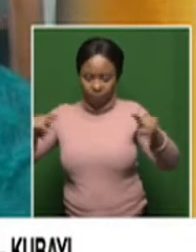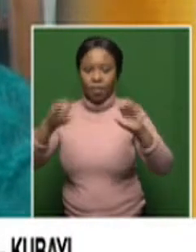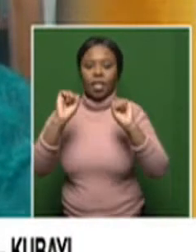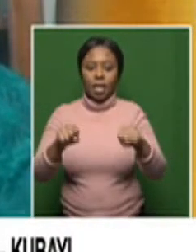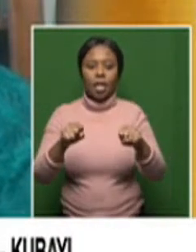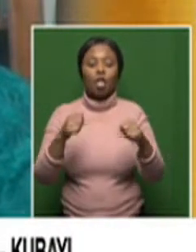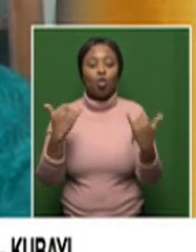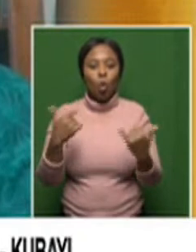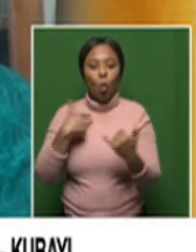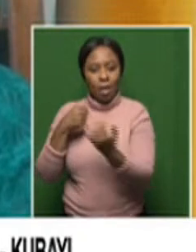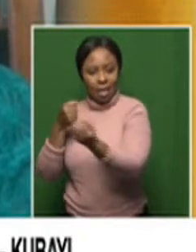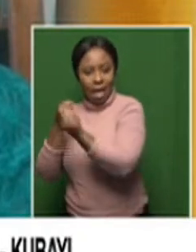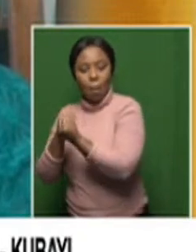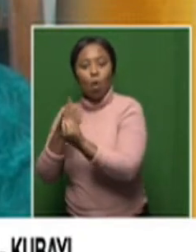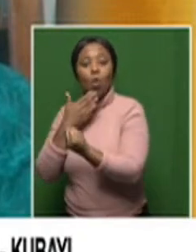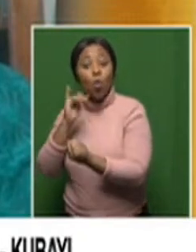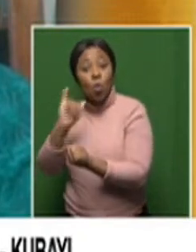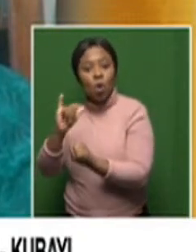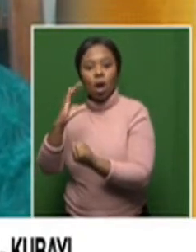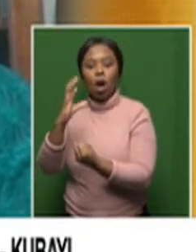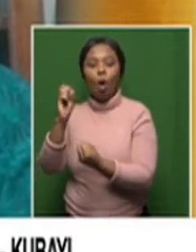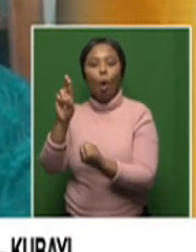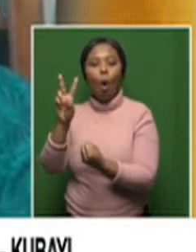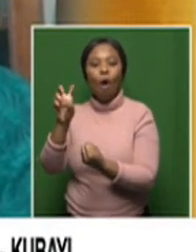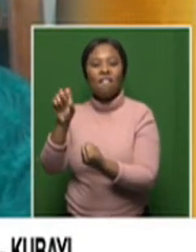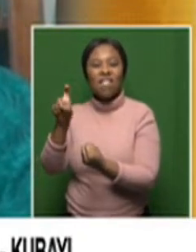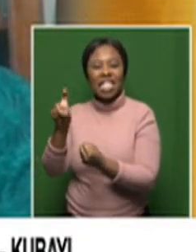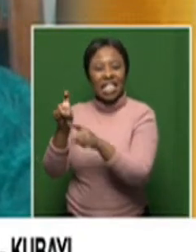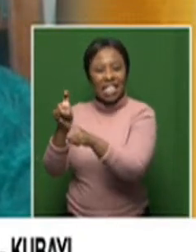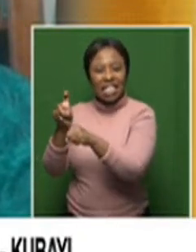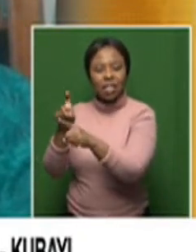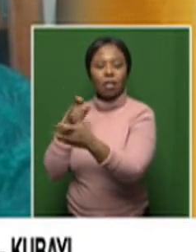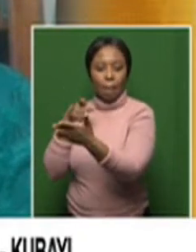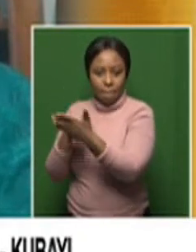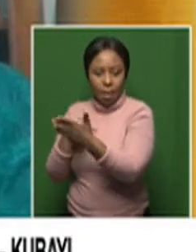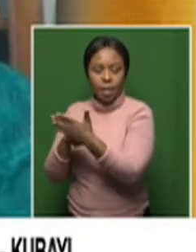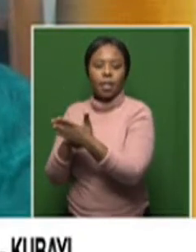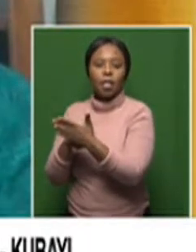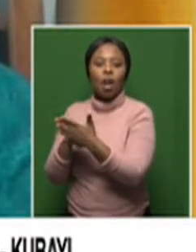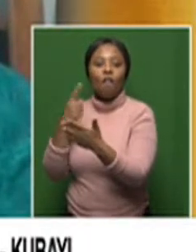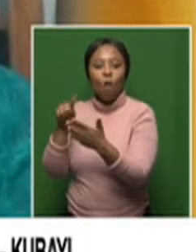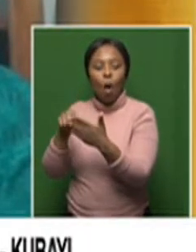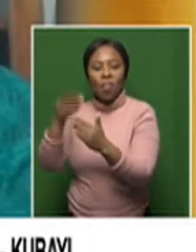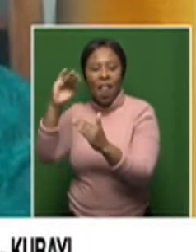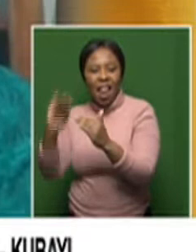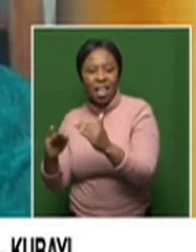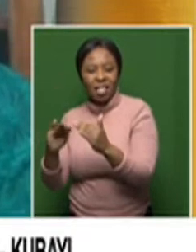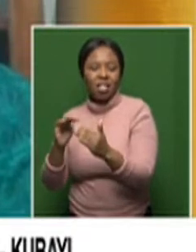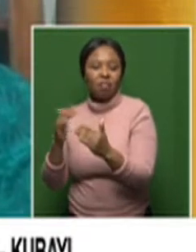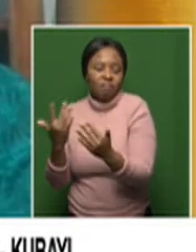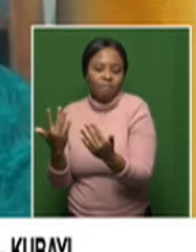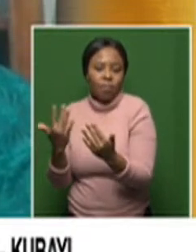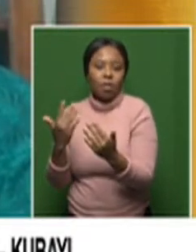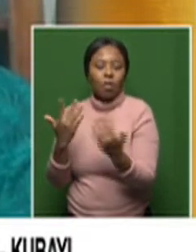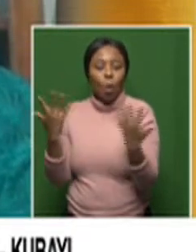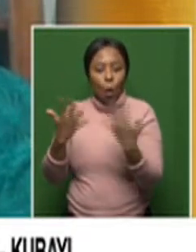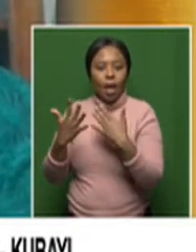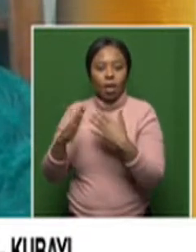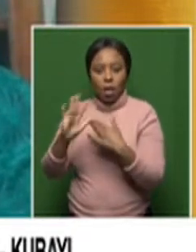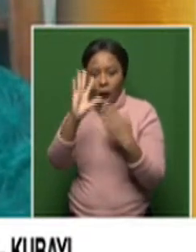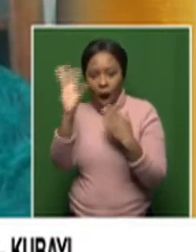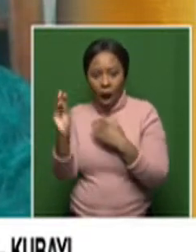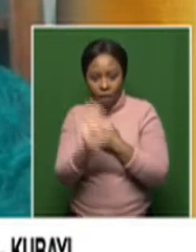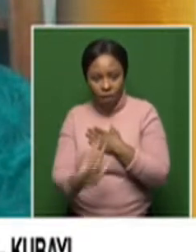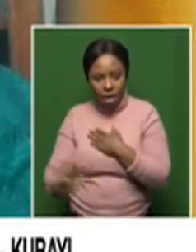of COVAX in securing vaccines for the less fortunate, particularly on the continent, and